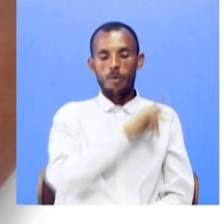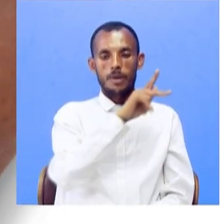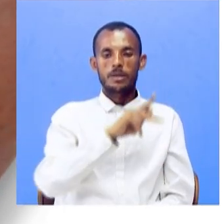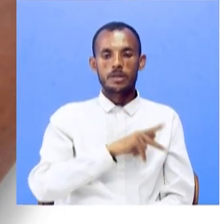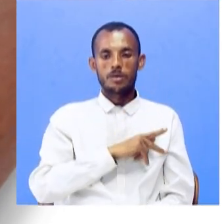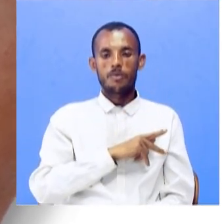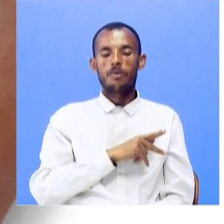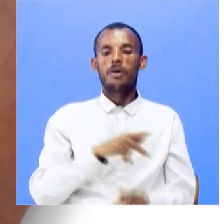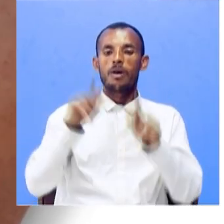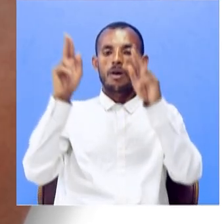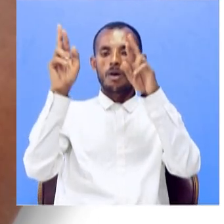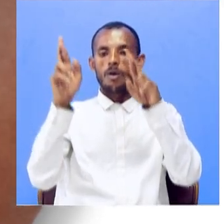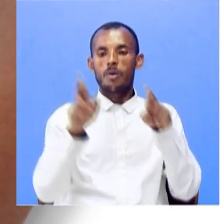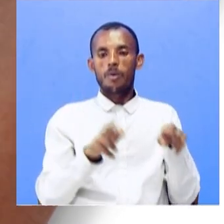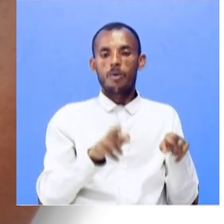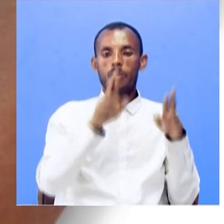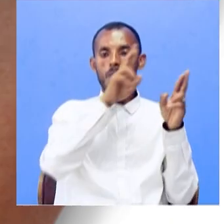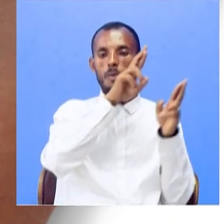of rhombus.